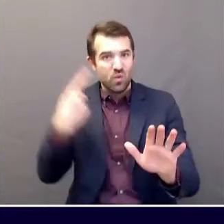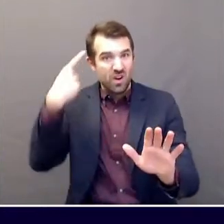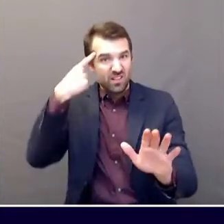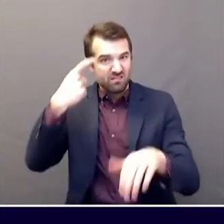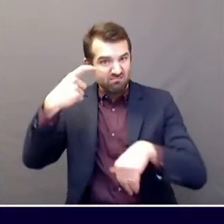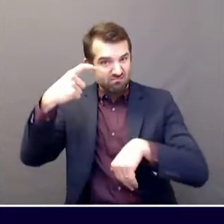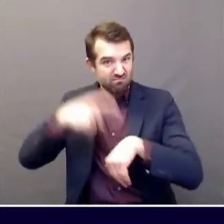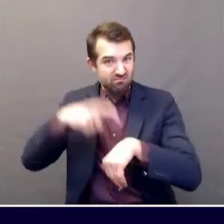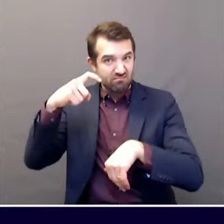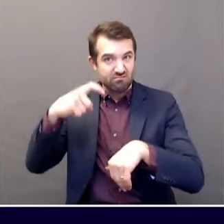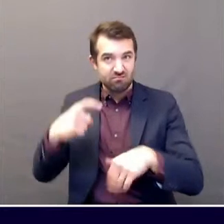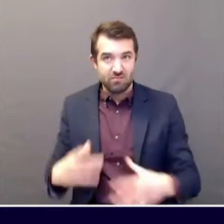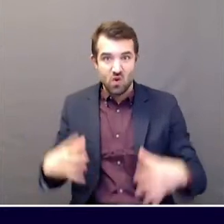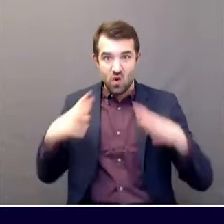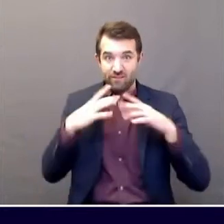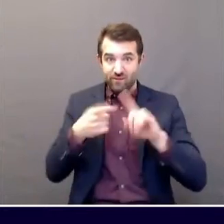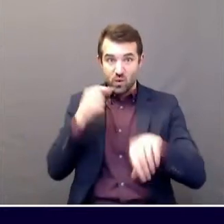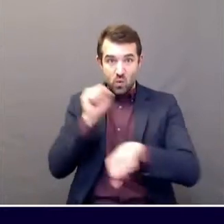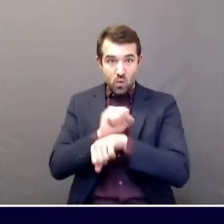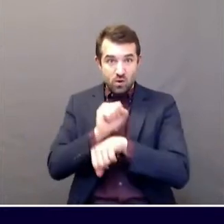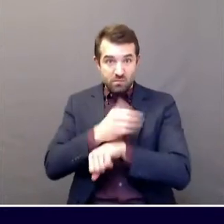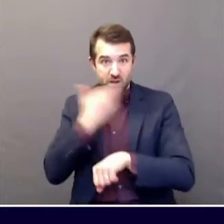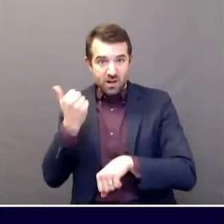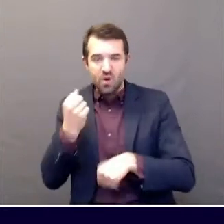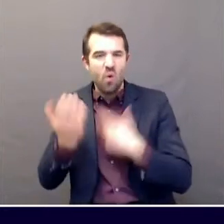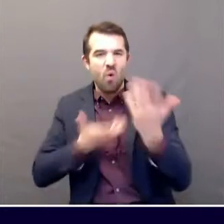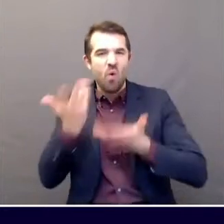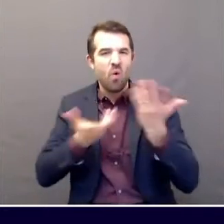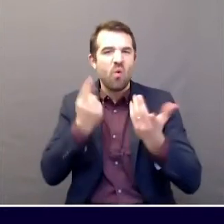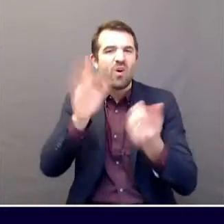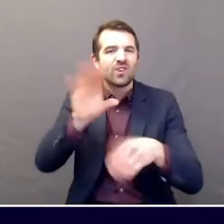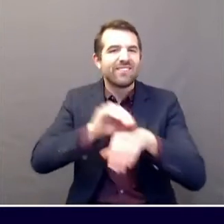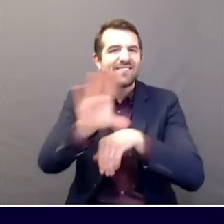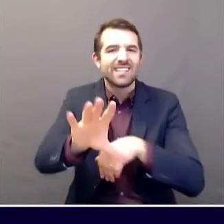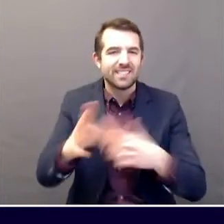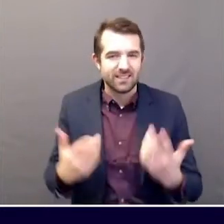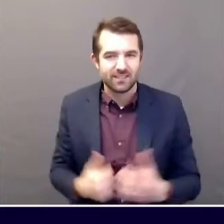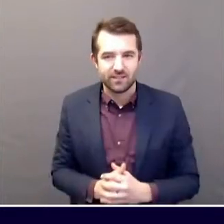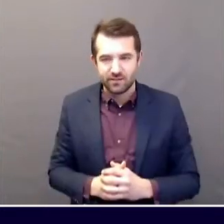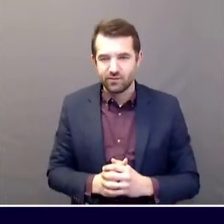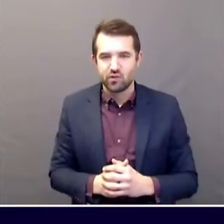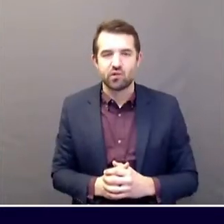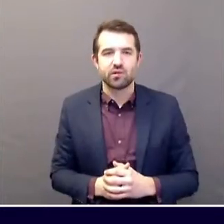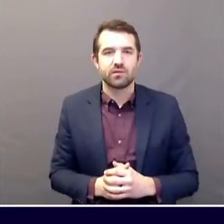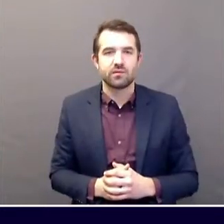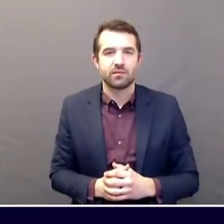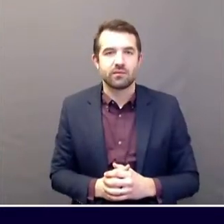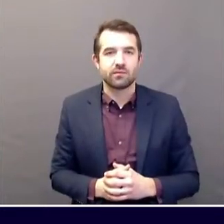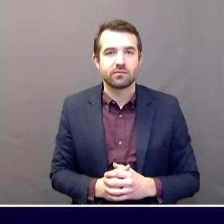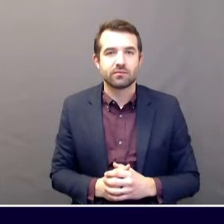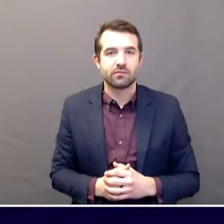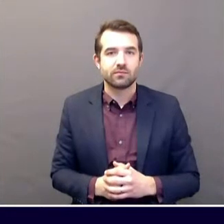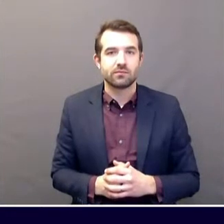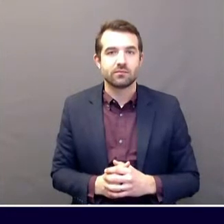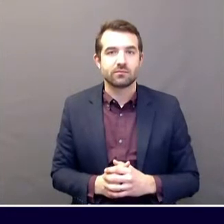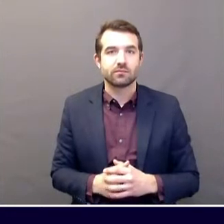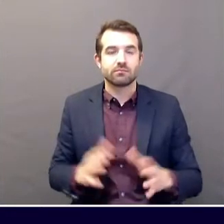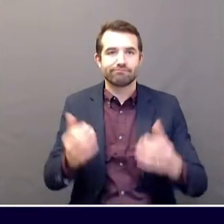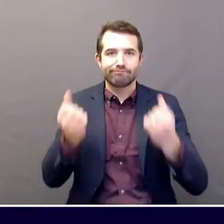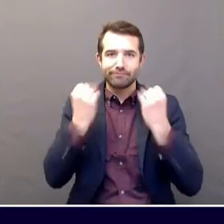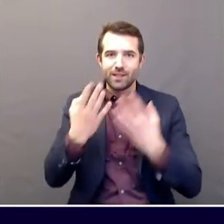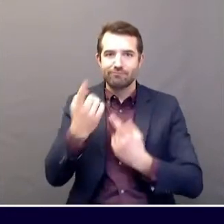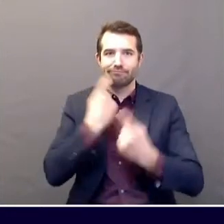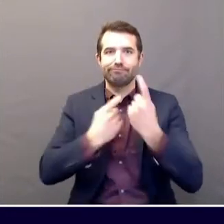Sure, Morgan. Let me offer one thing on each. The first is, two things on the first, which is when you go to get your